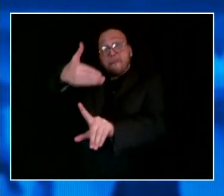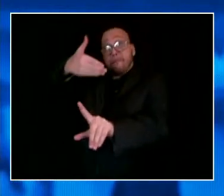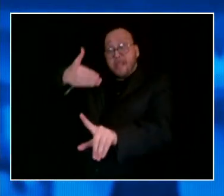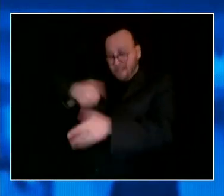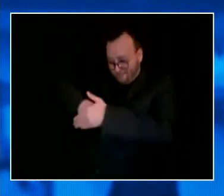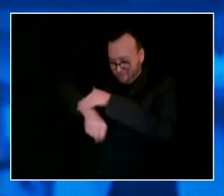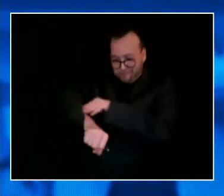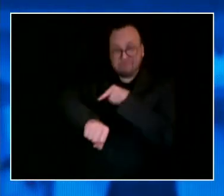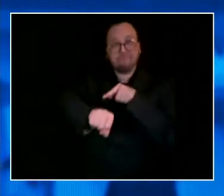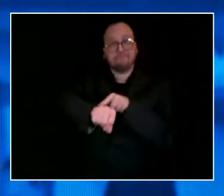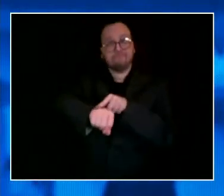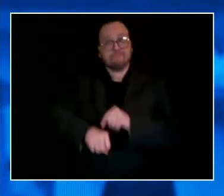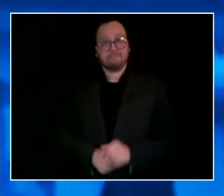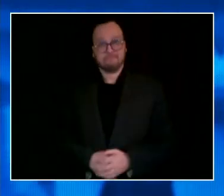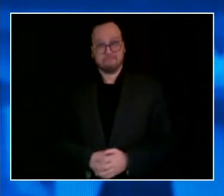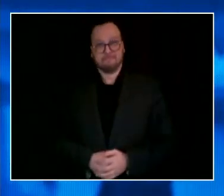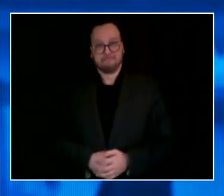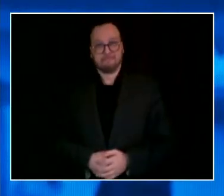child is born.